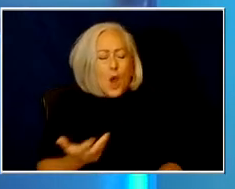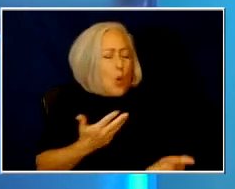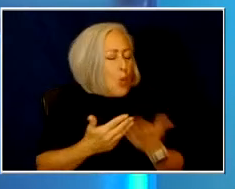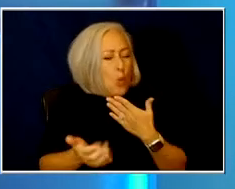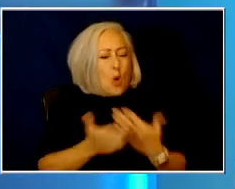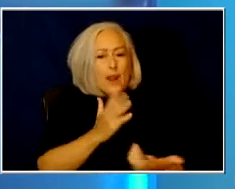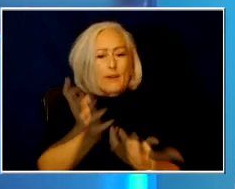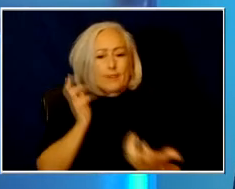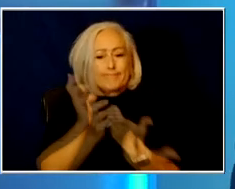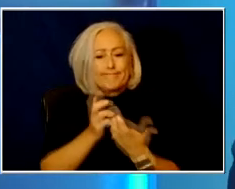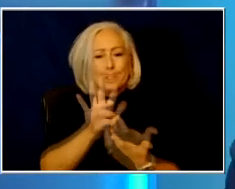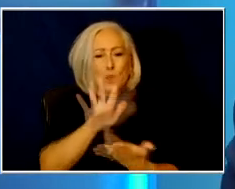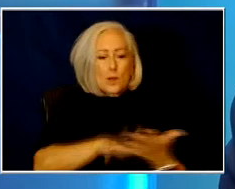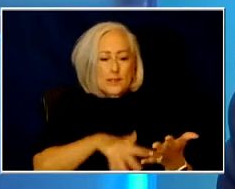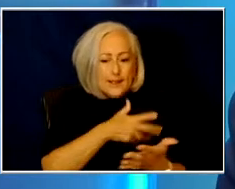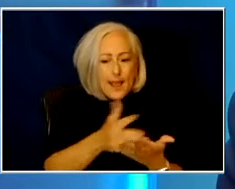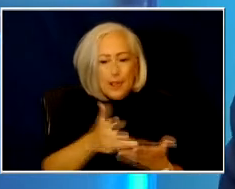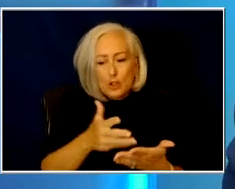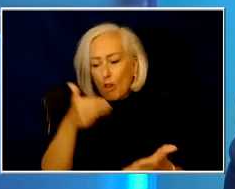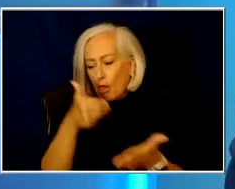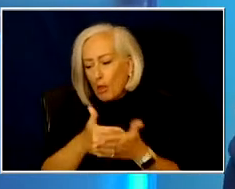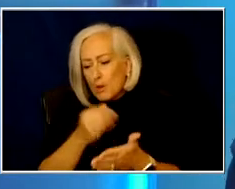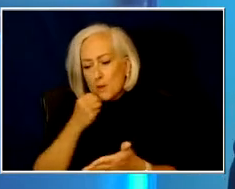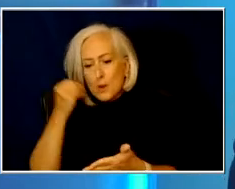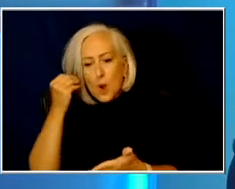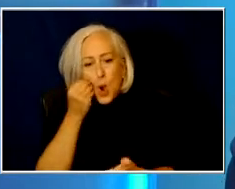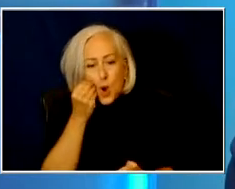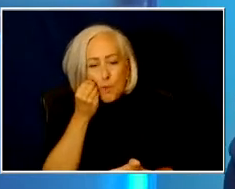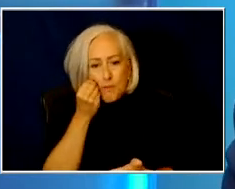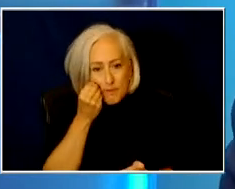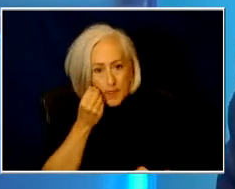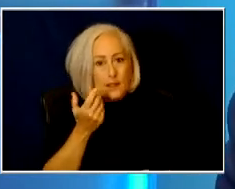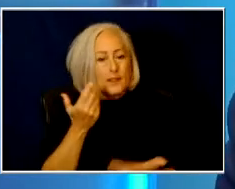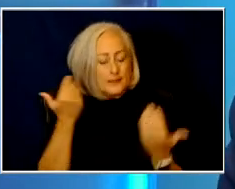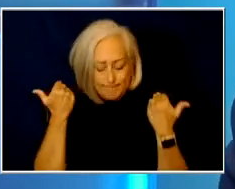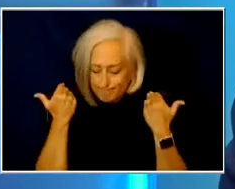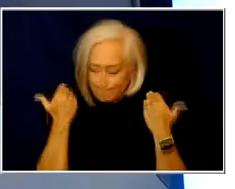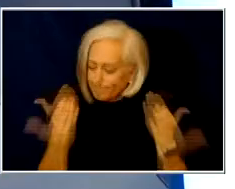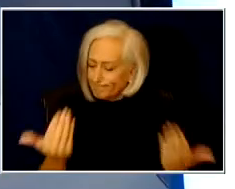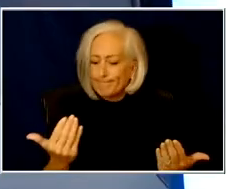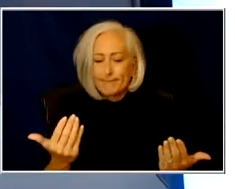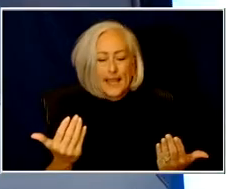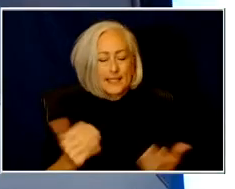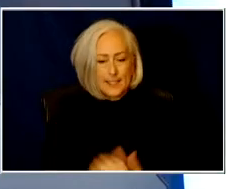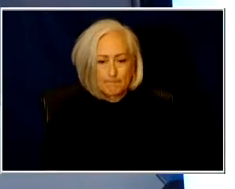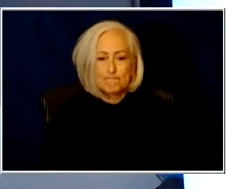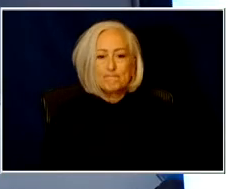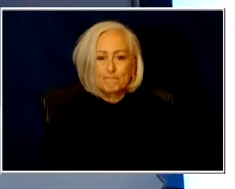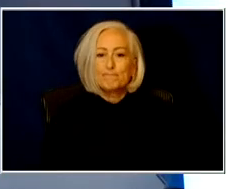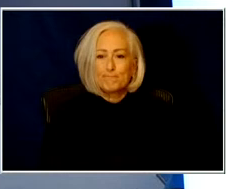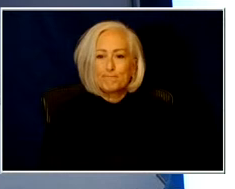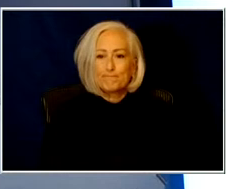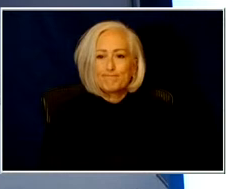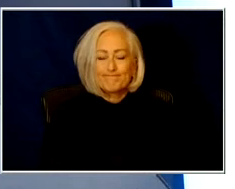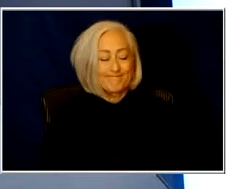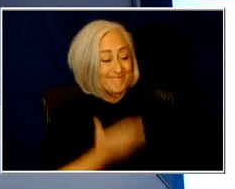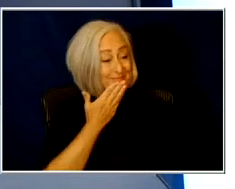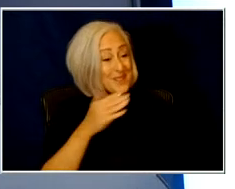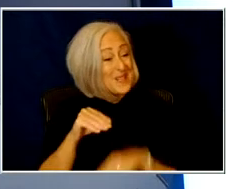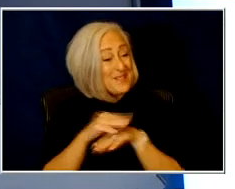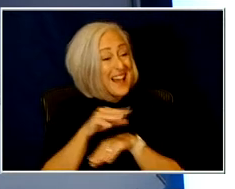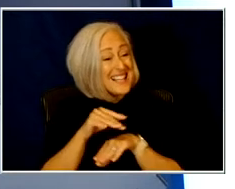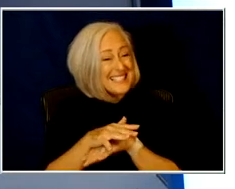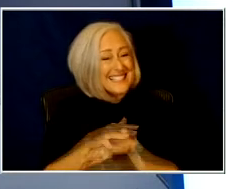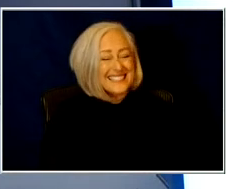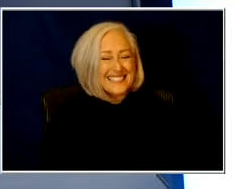you that's a reputable Source just that's easy get it done that's what I would say yeah great advice all right